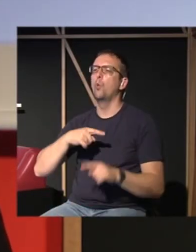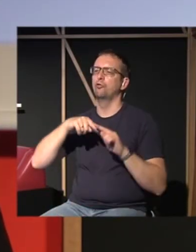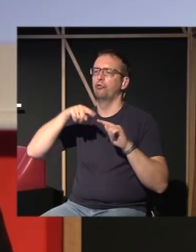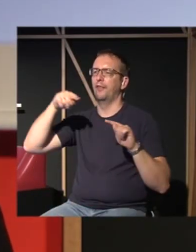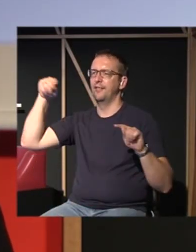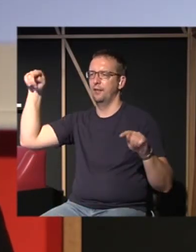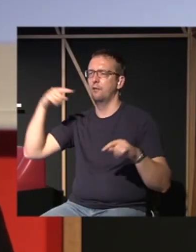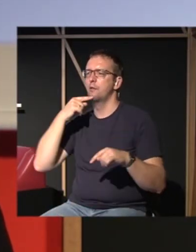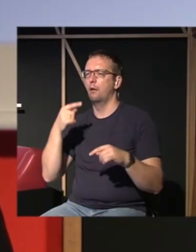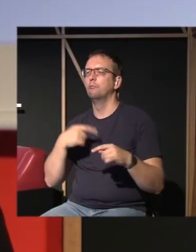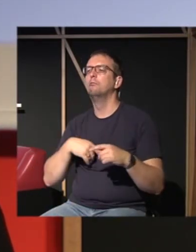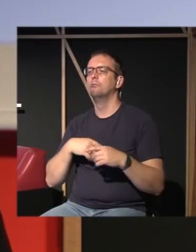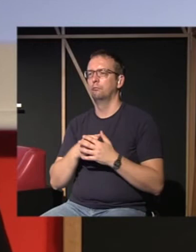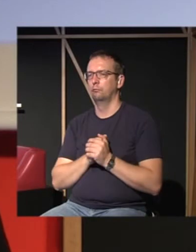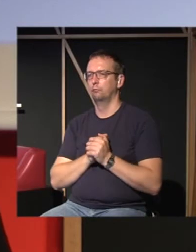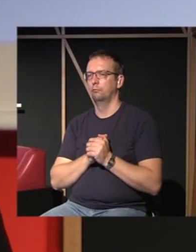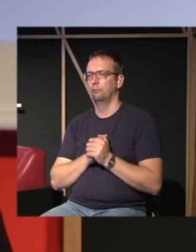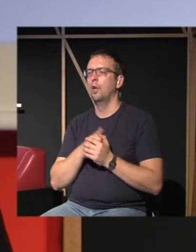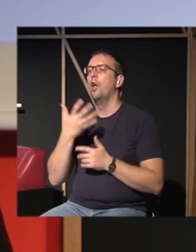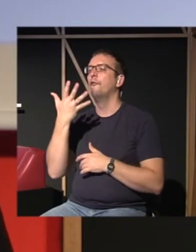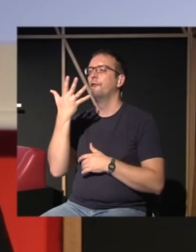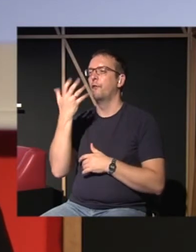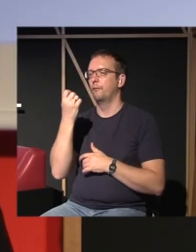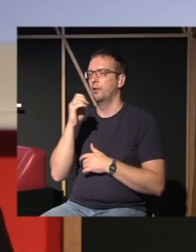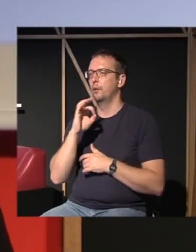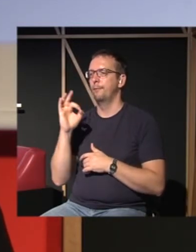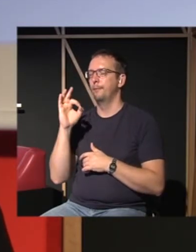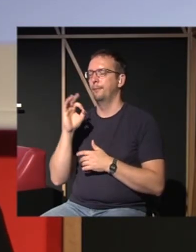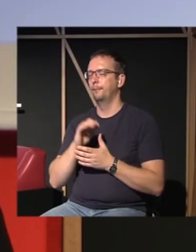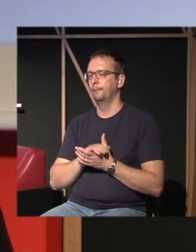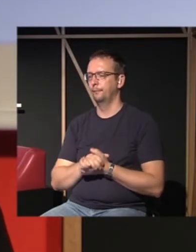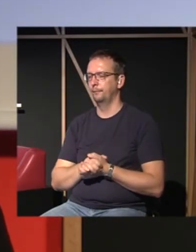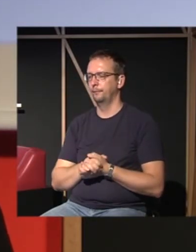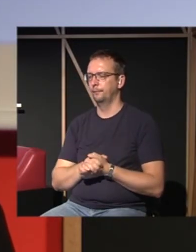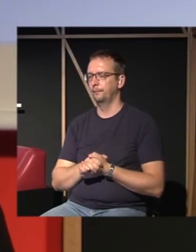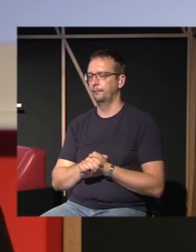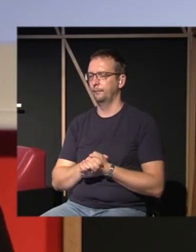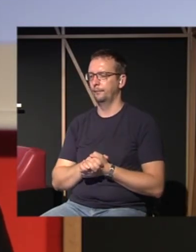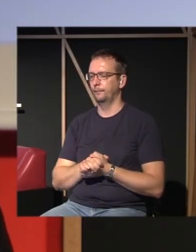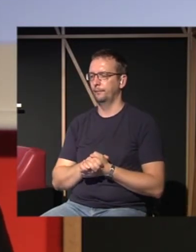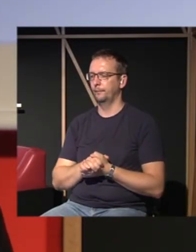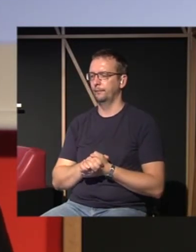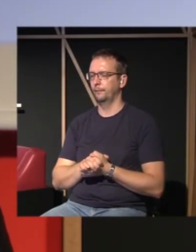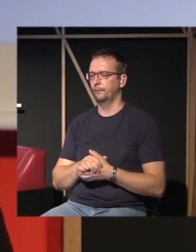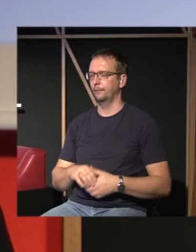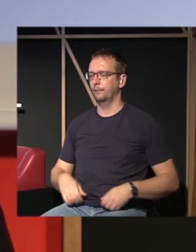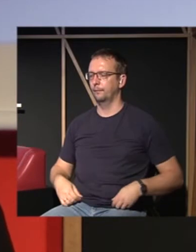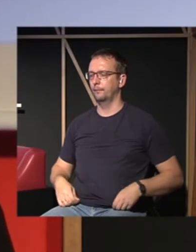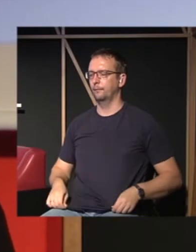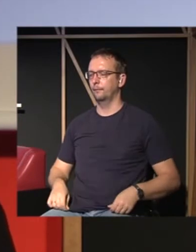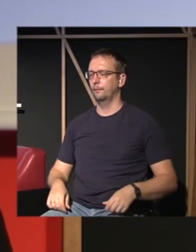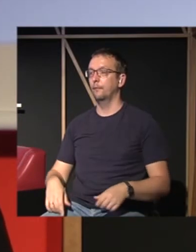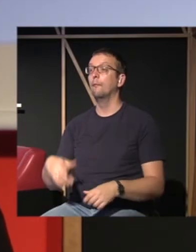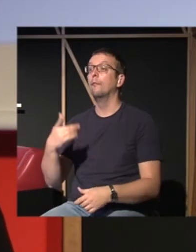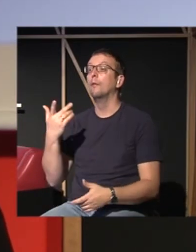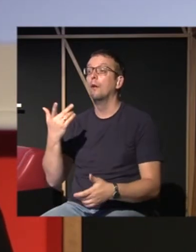a live event or take part in recreational activity, and the barriers to that are substantial. There's a lot of them, but one of them is in lack of information or